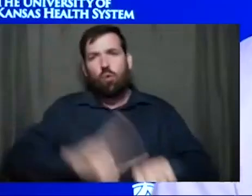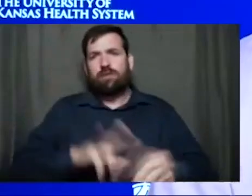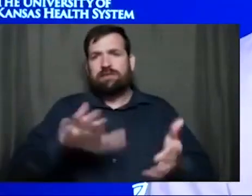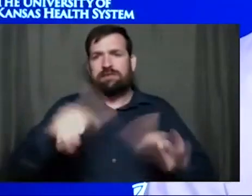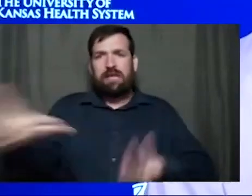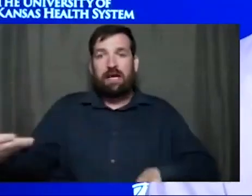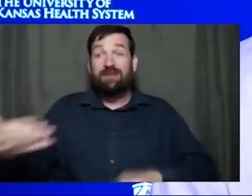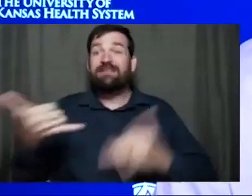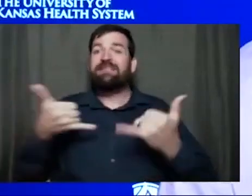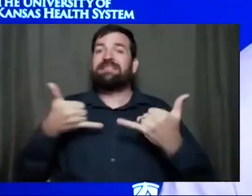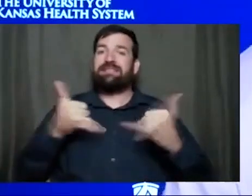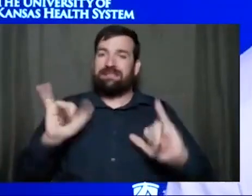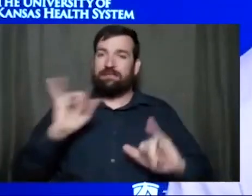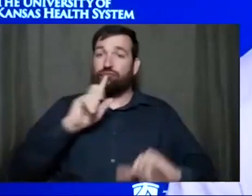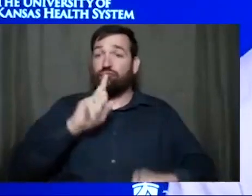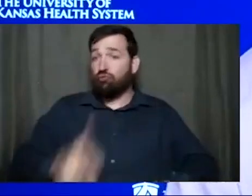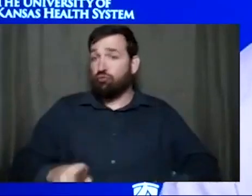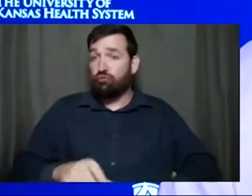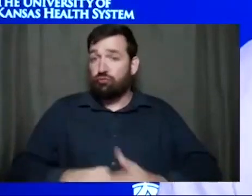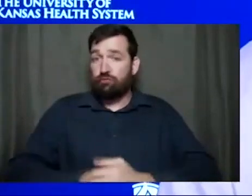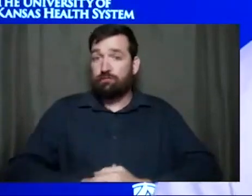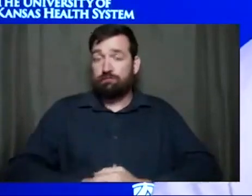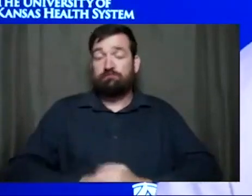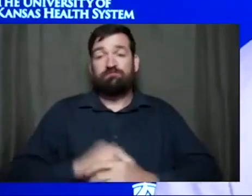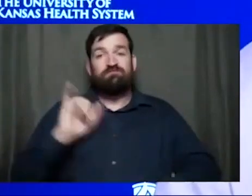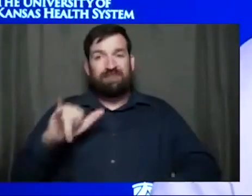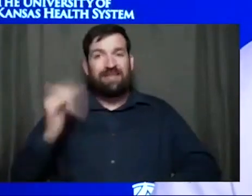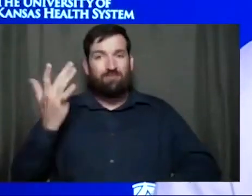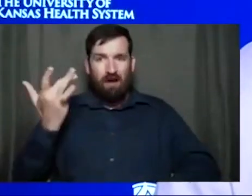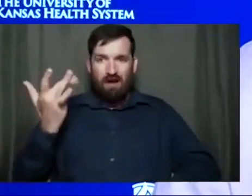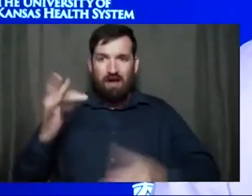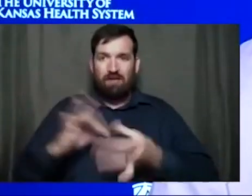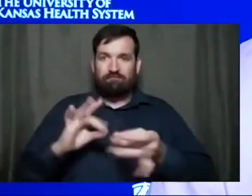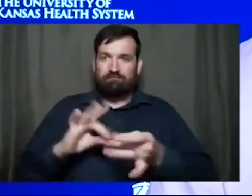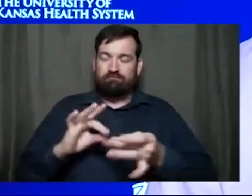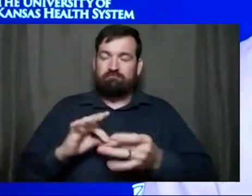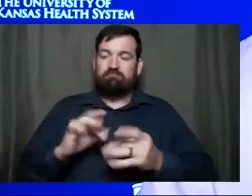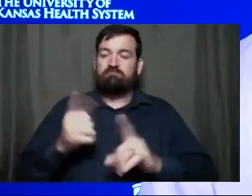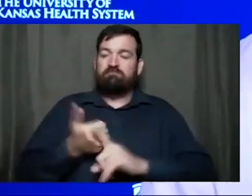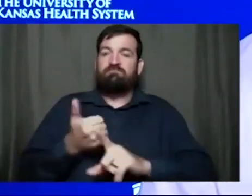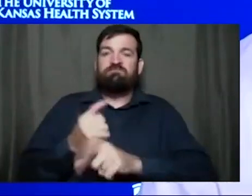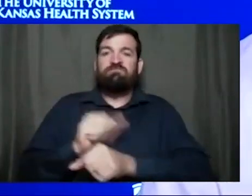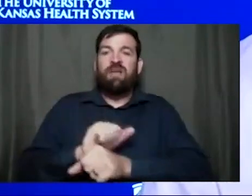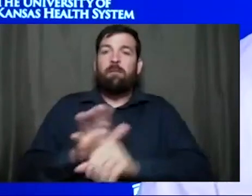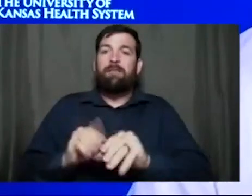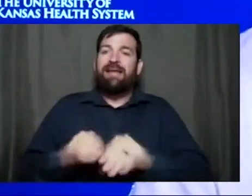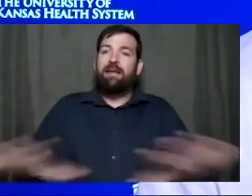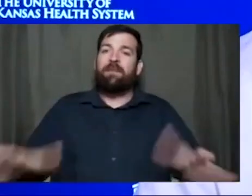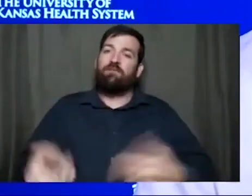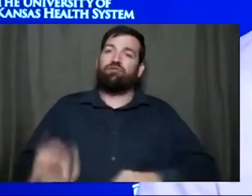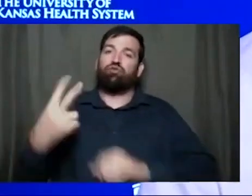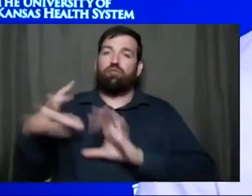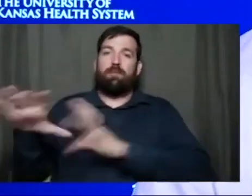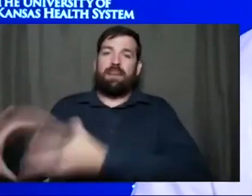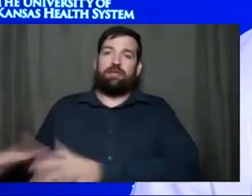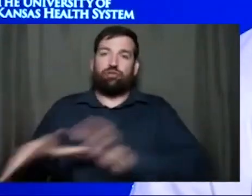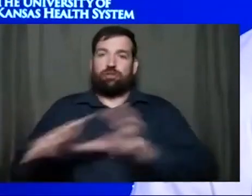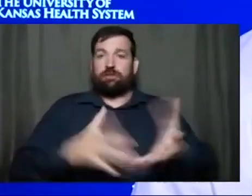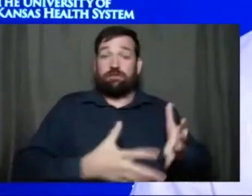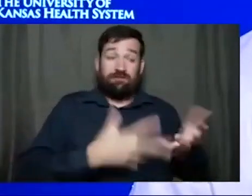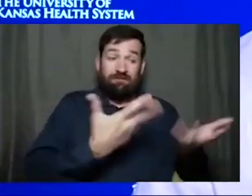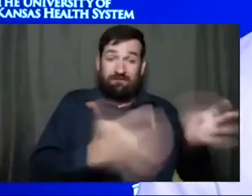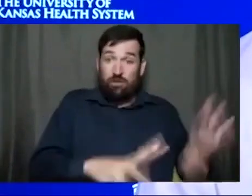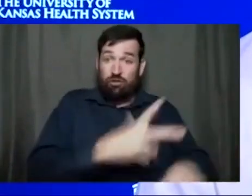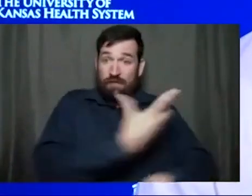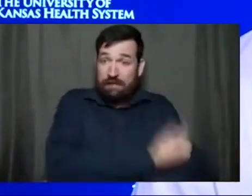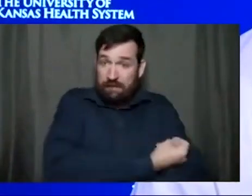to do that, and that is why we do say this is a pandemic of two populations. The vaccinated, which if you're